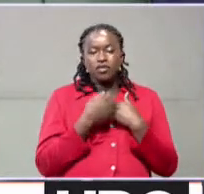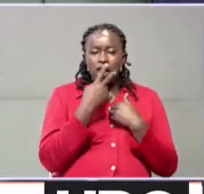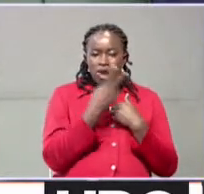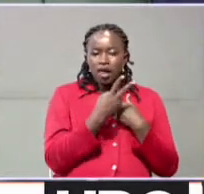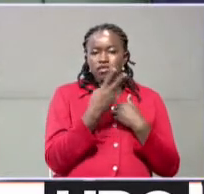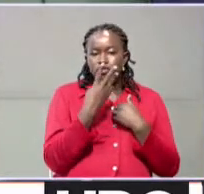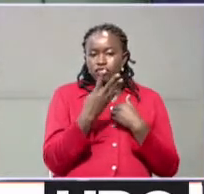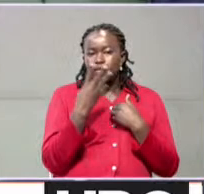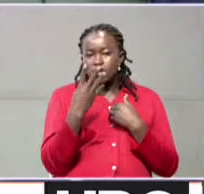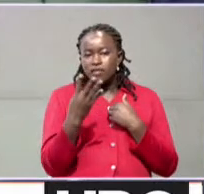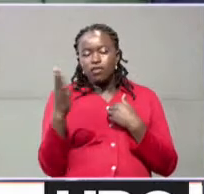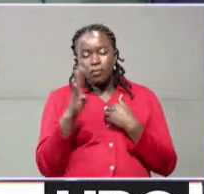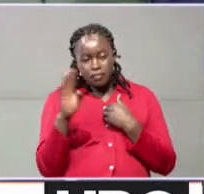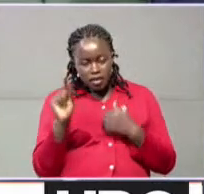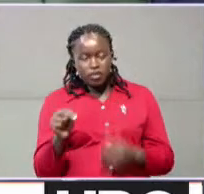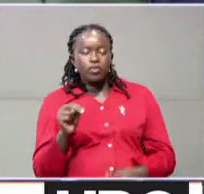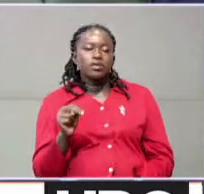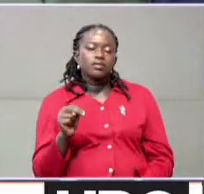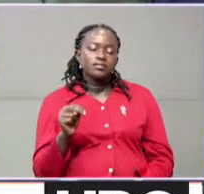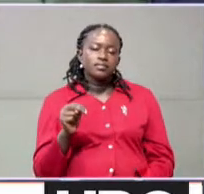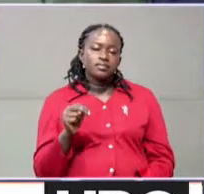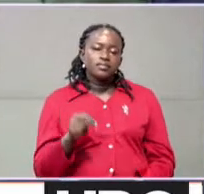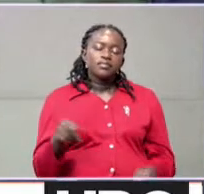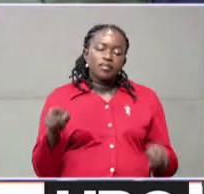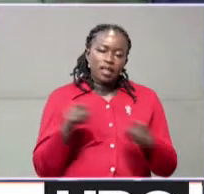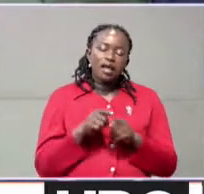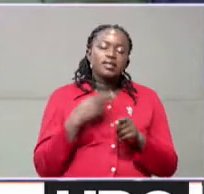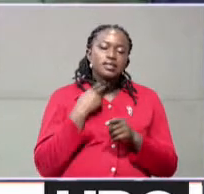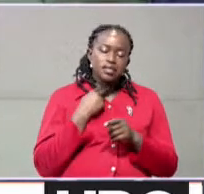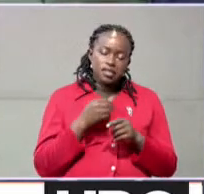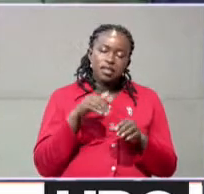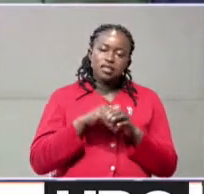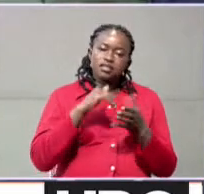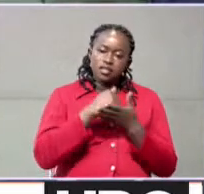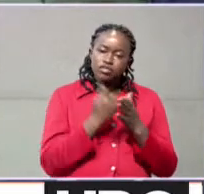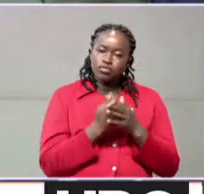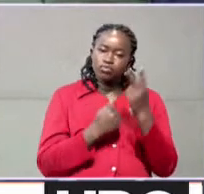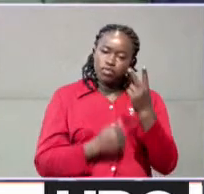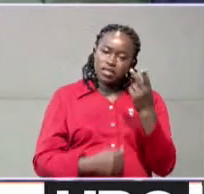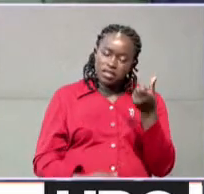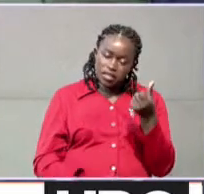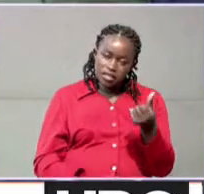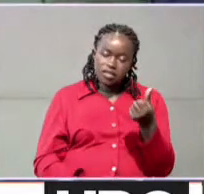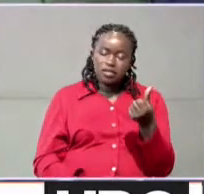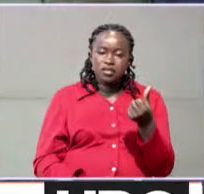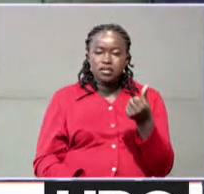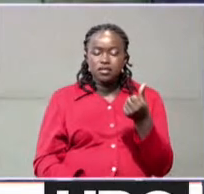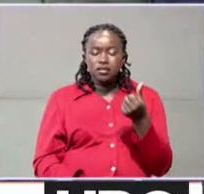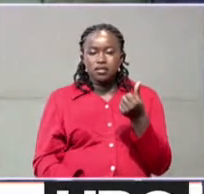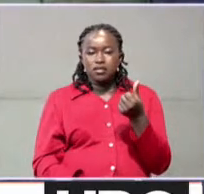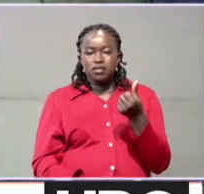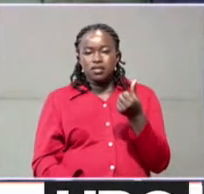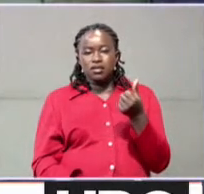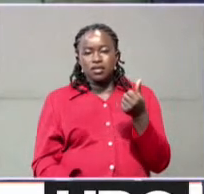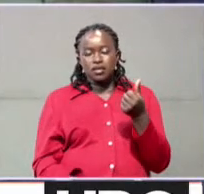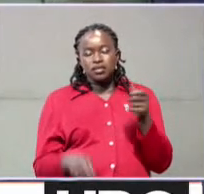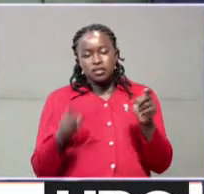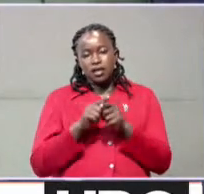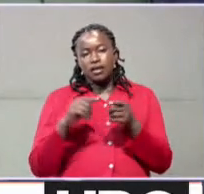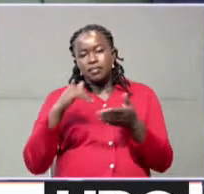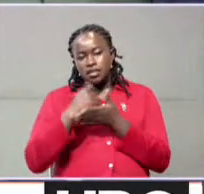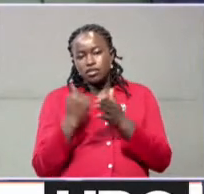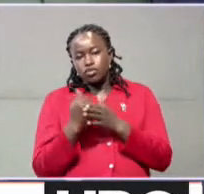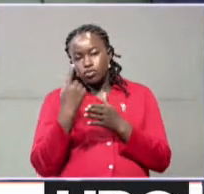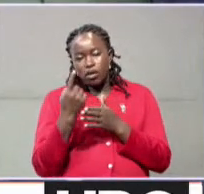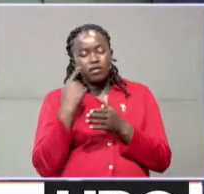244 billion as required in section 26 section one of the